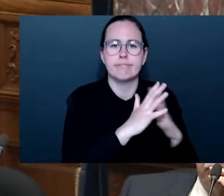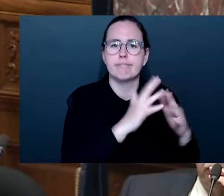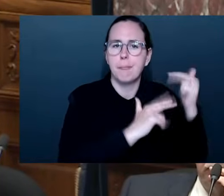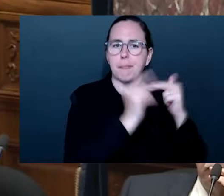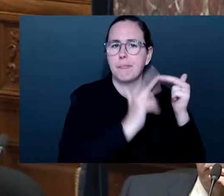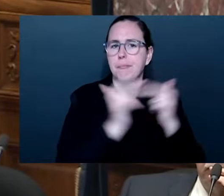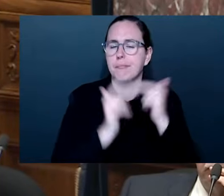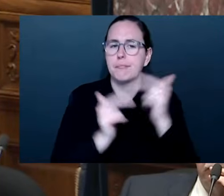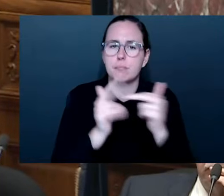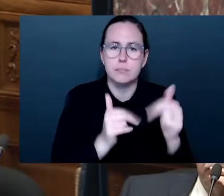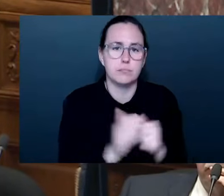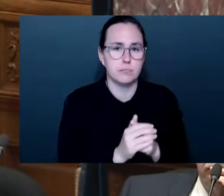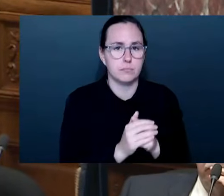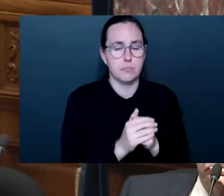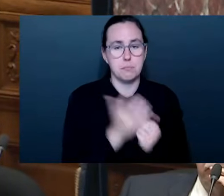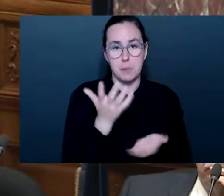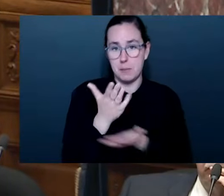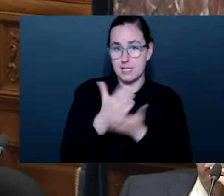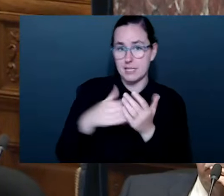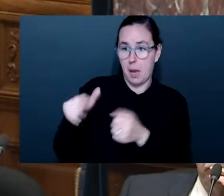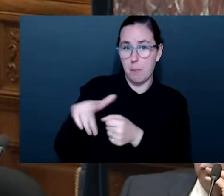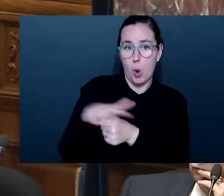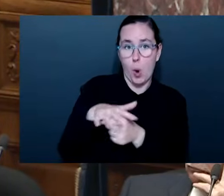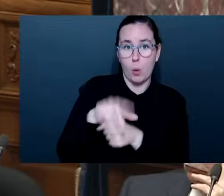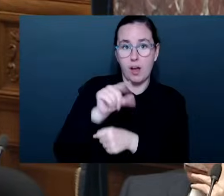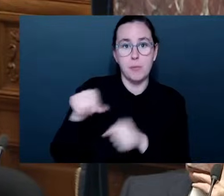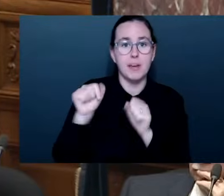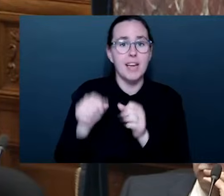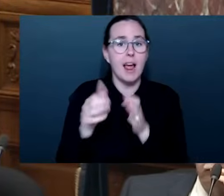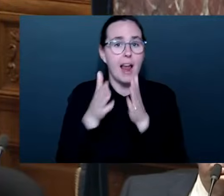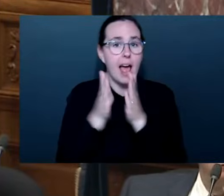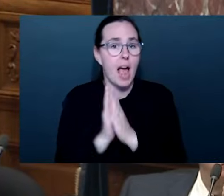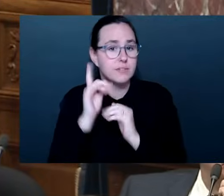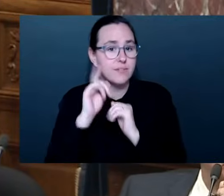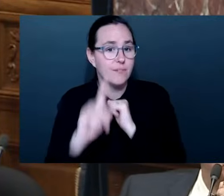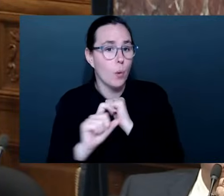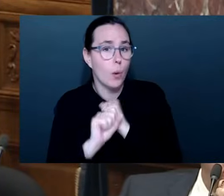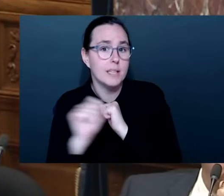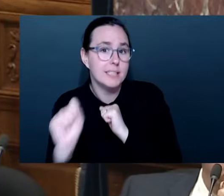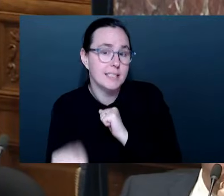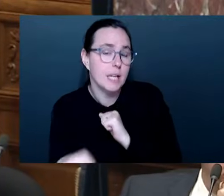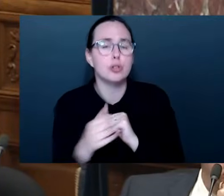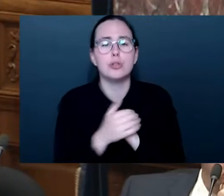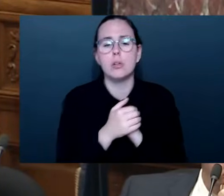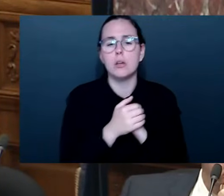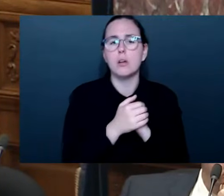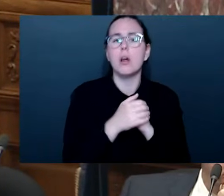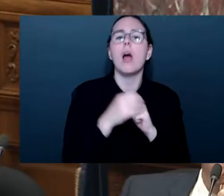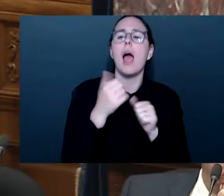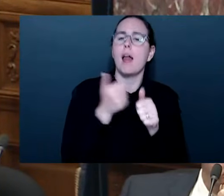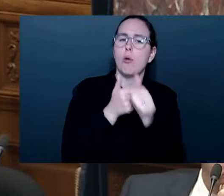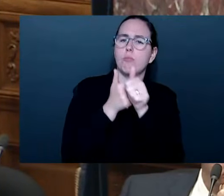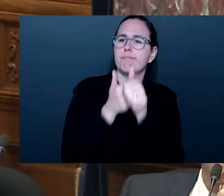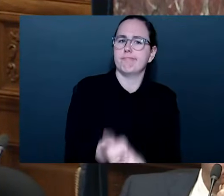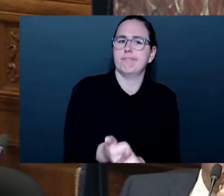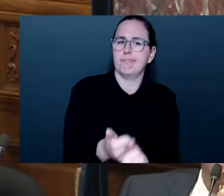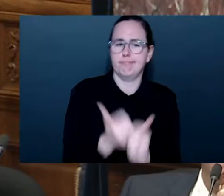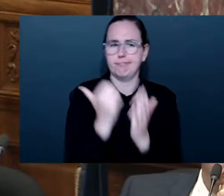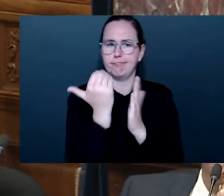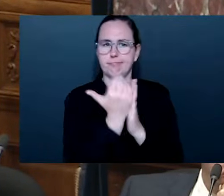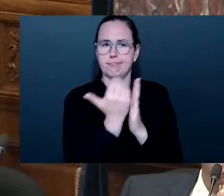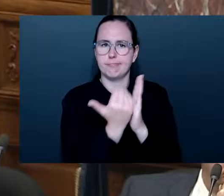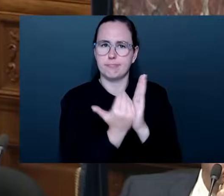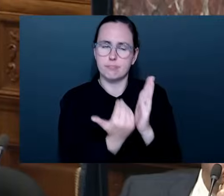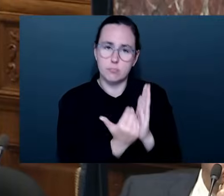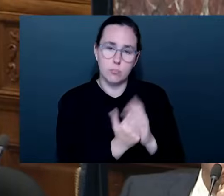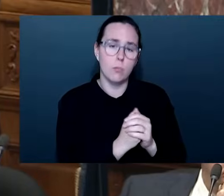ministerial orders to ensure compliance. We're also expanding the regulation-making authority to include the housing unit form